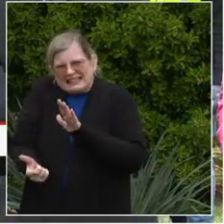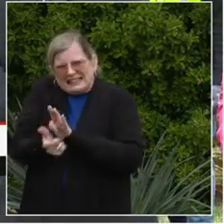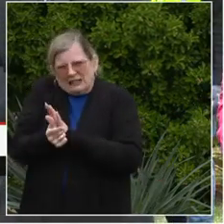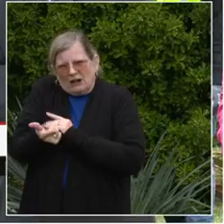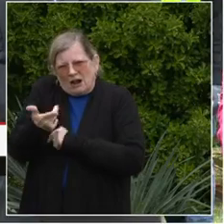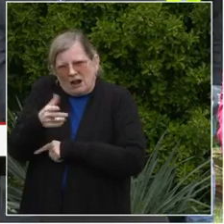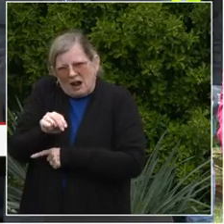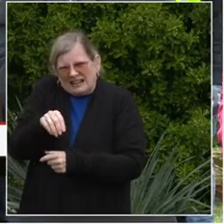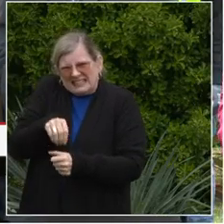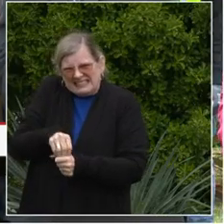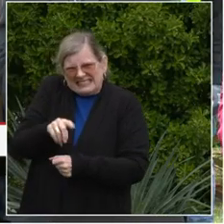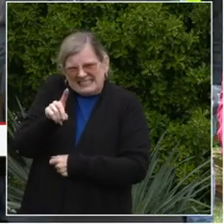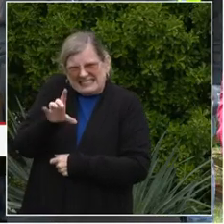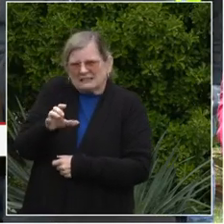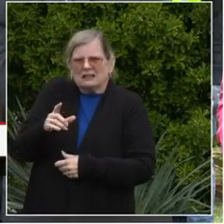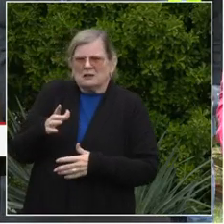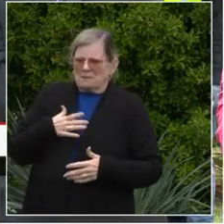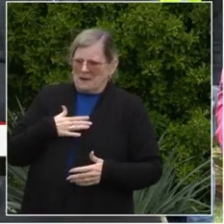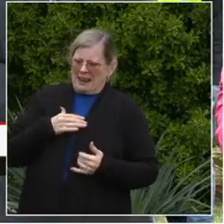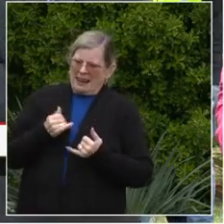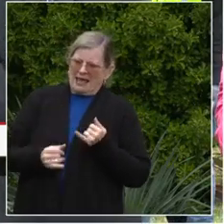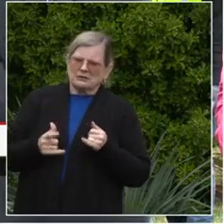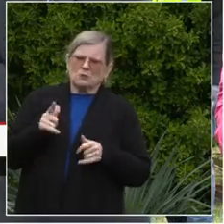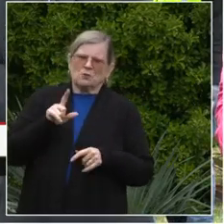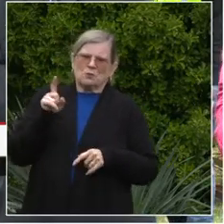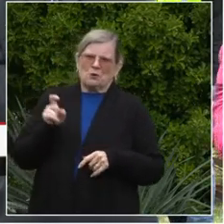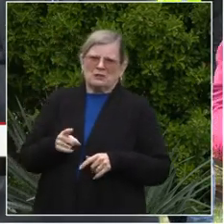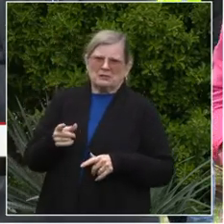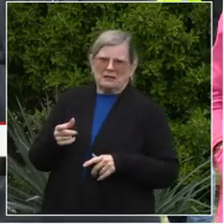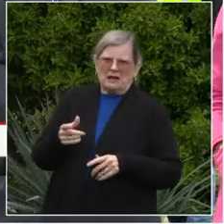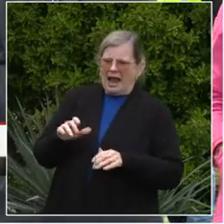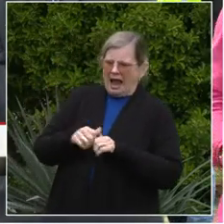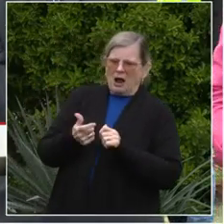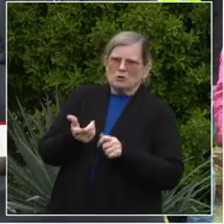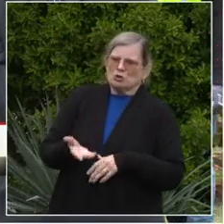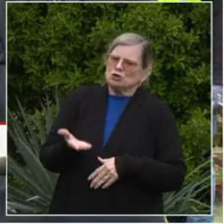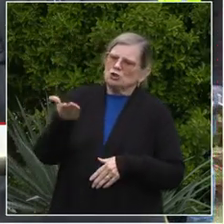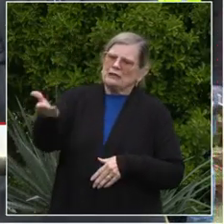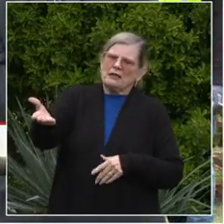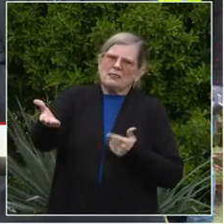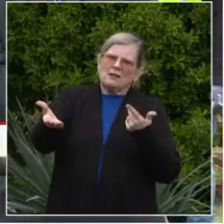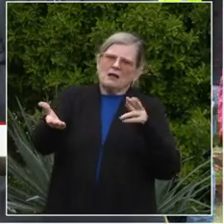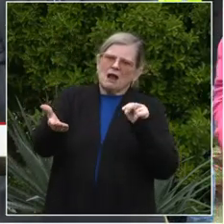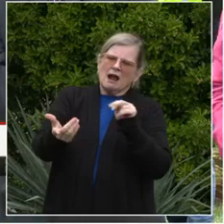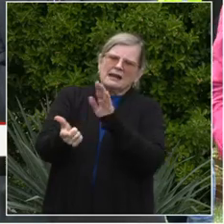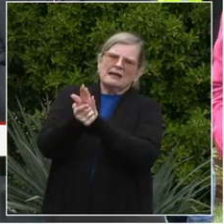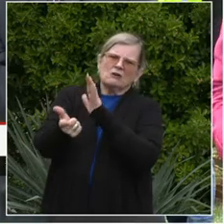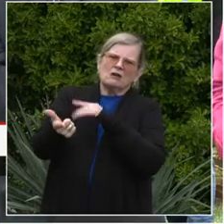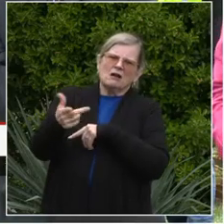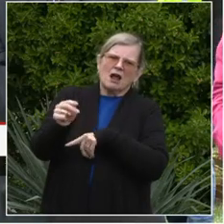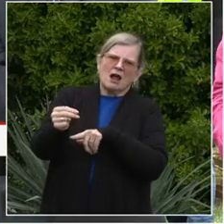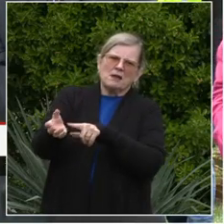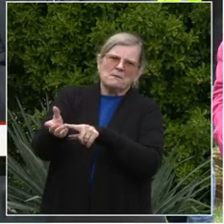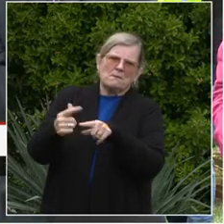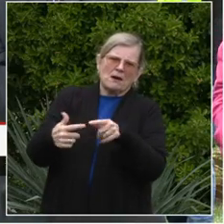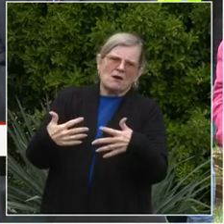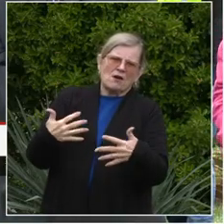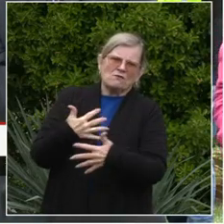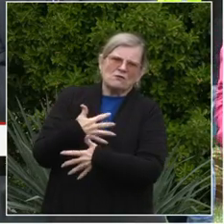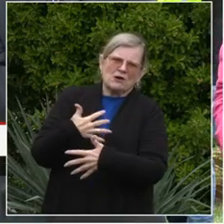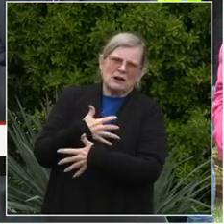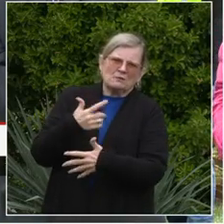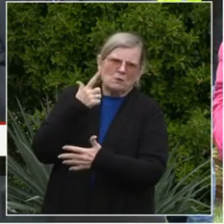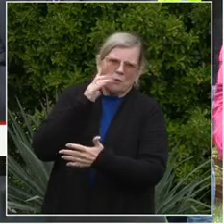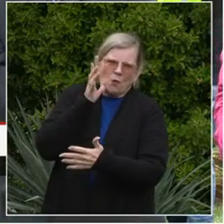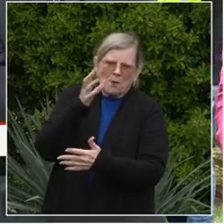And my last one is, what if somebody wanted to turn in an illegal firearm but was afraid they might get arrested on the